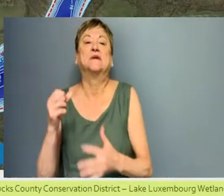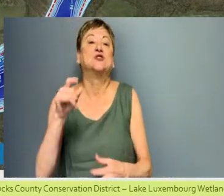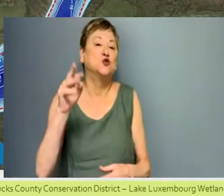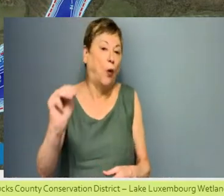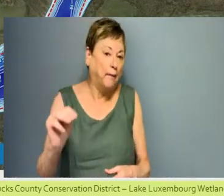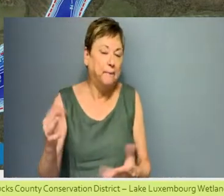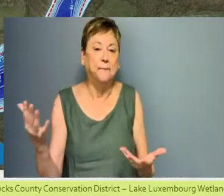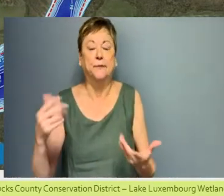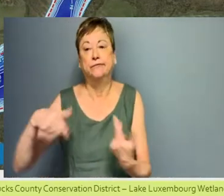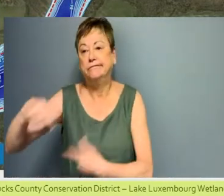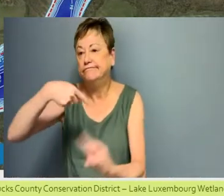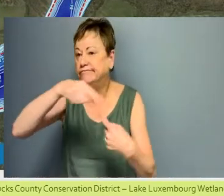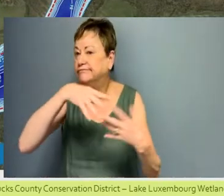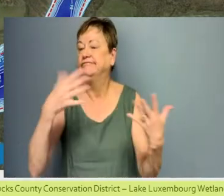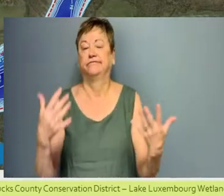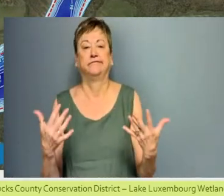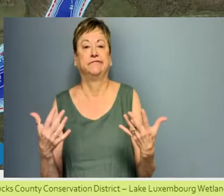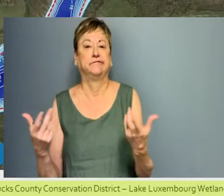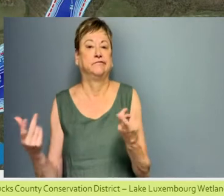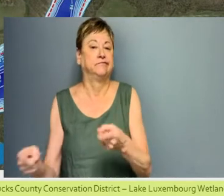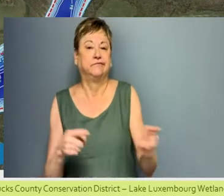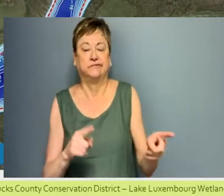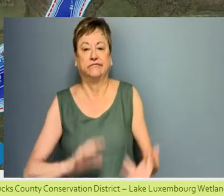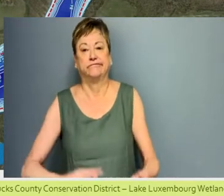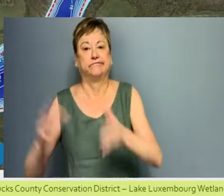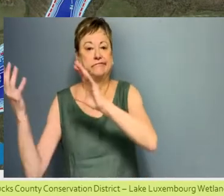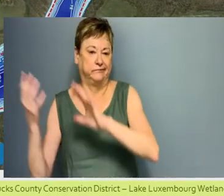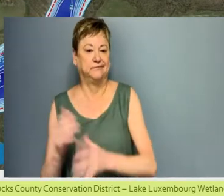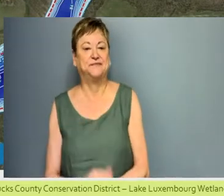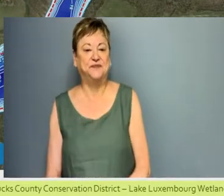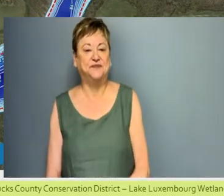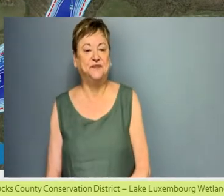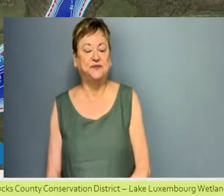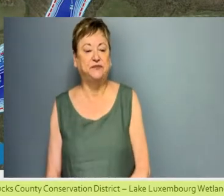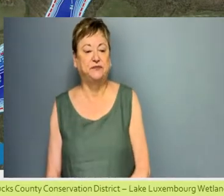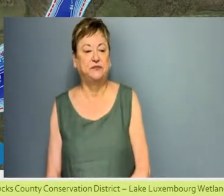or other events that could, you know, throw a wrench into the works.